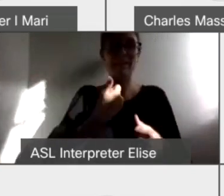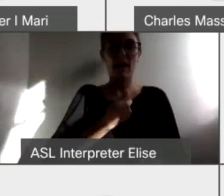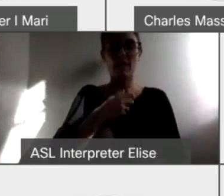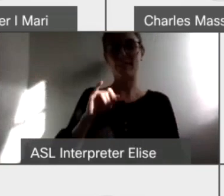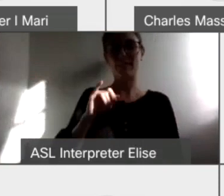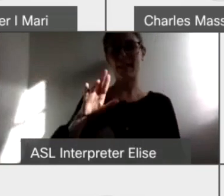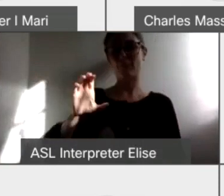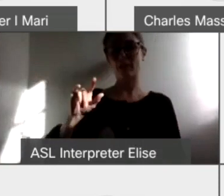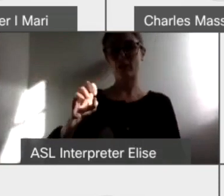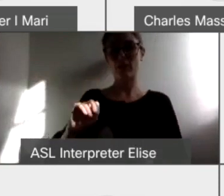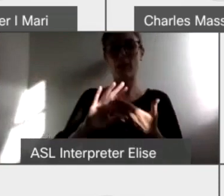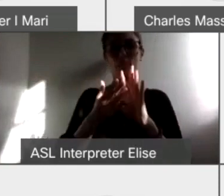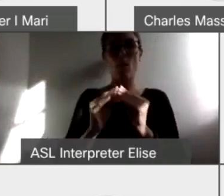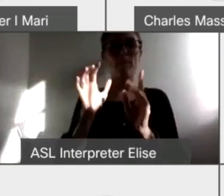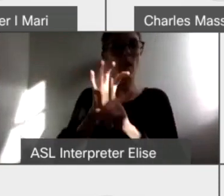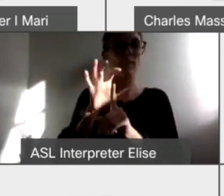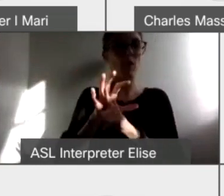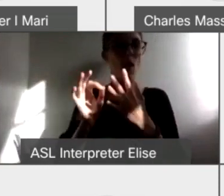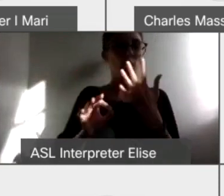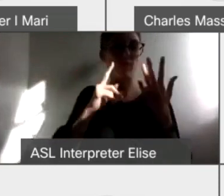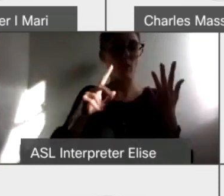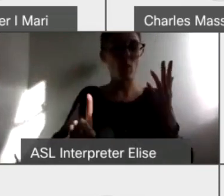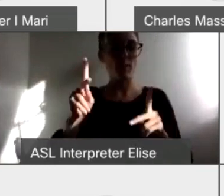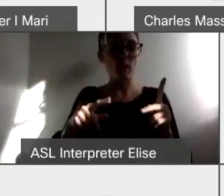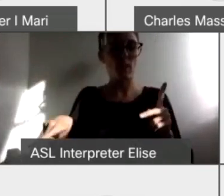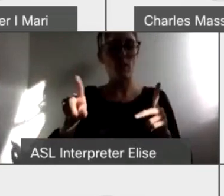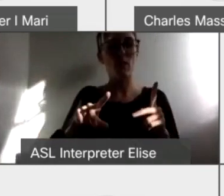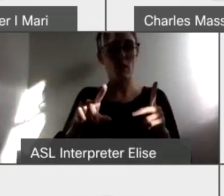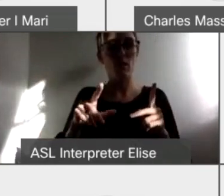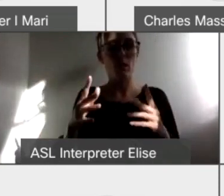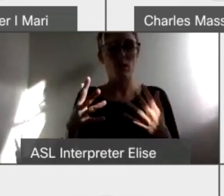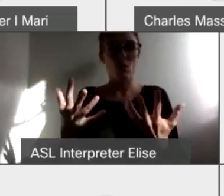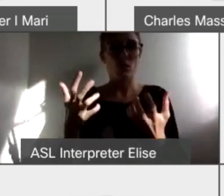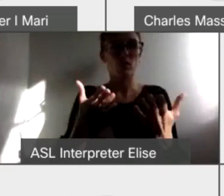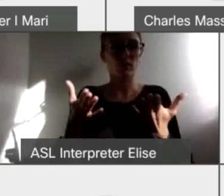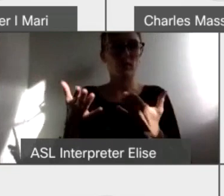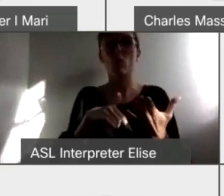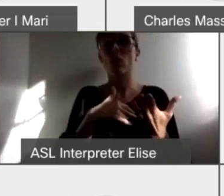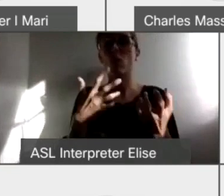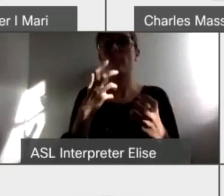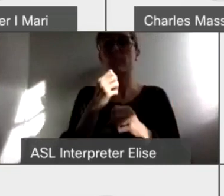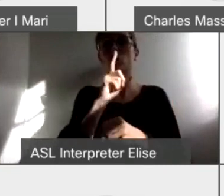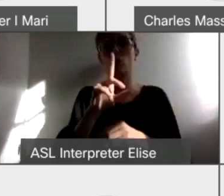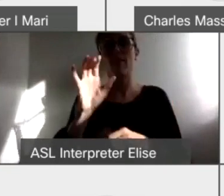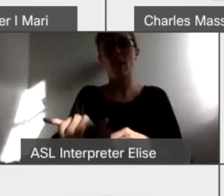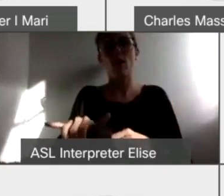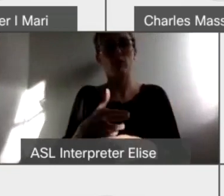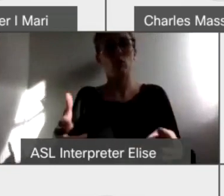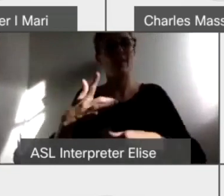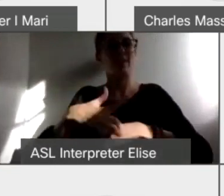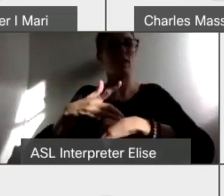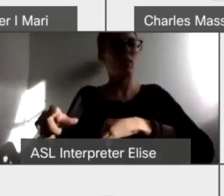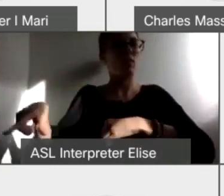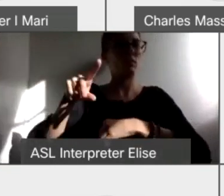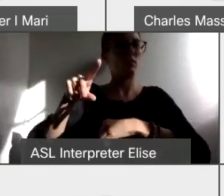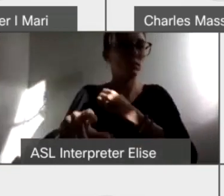more and more popular option for people when accessing services, and we want to make sure that that is a resource that's available